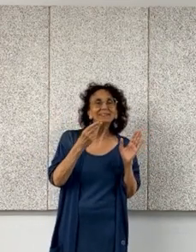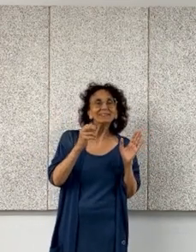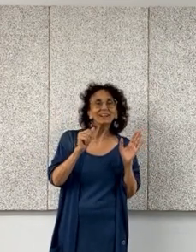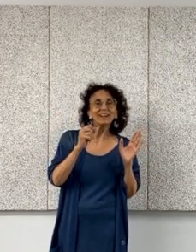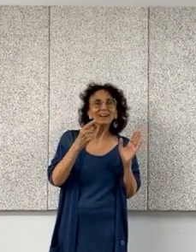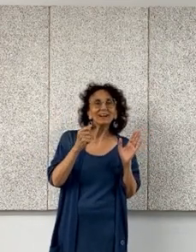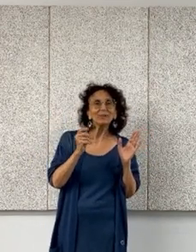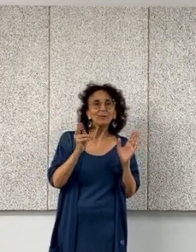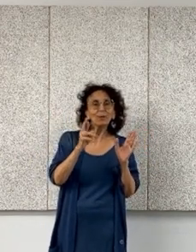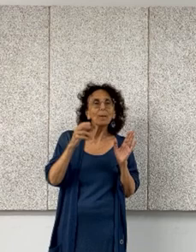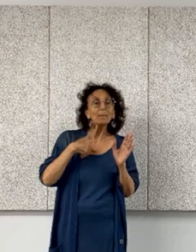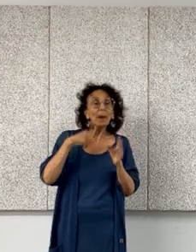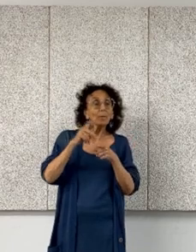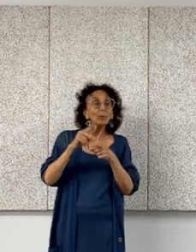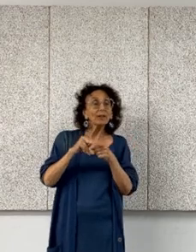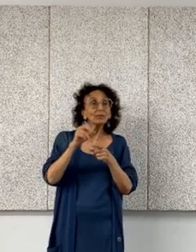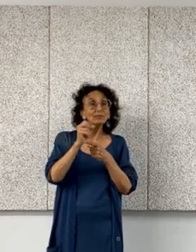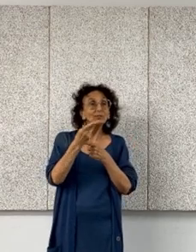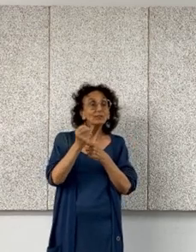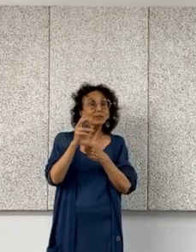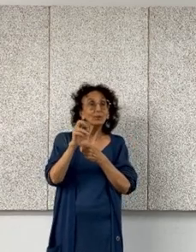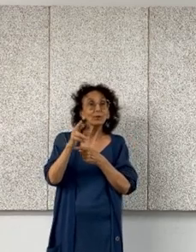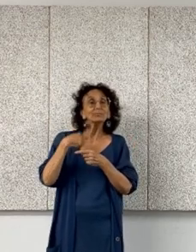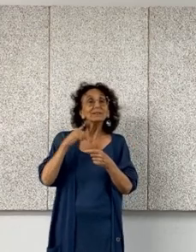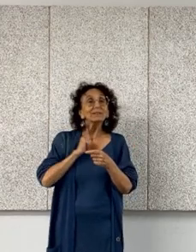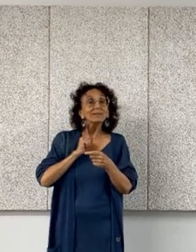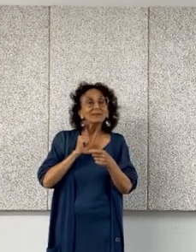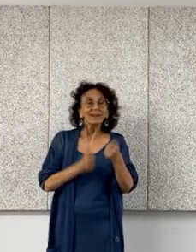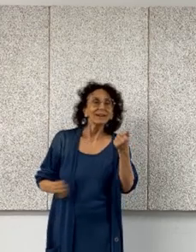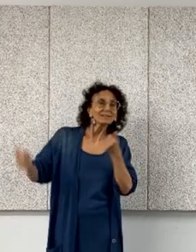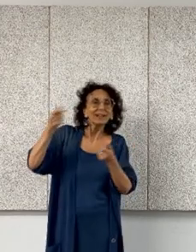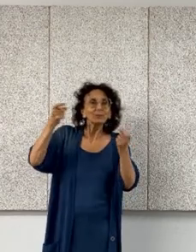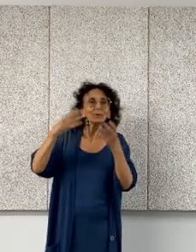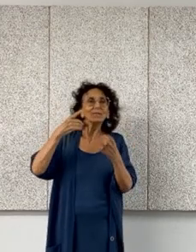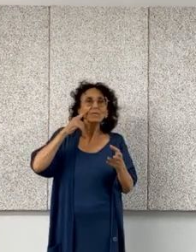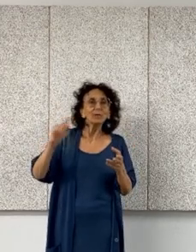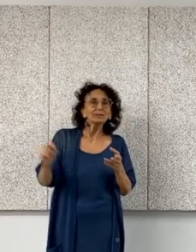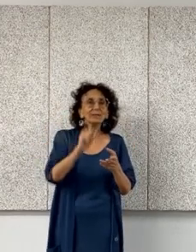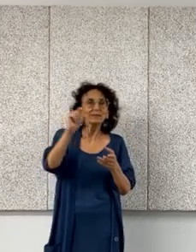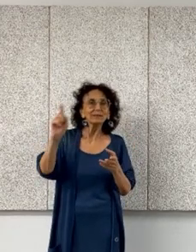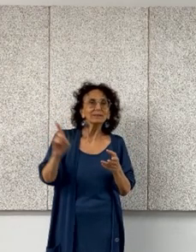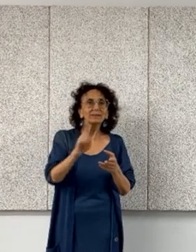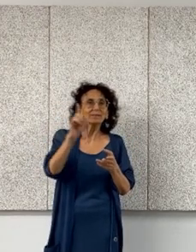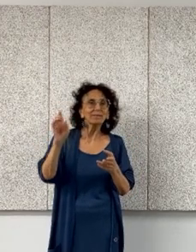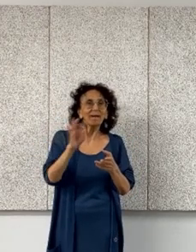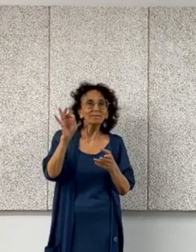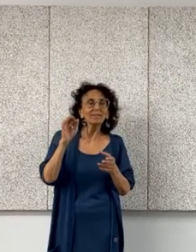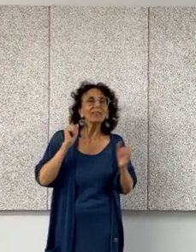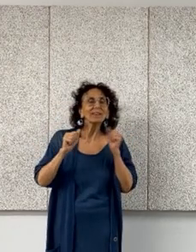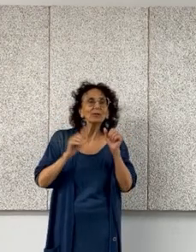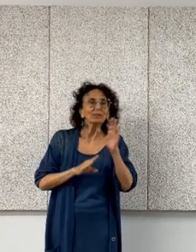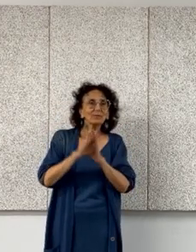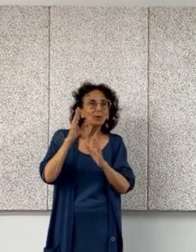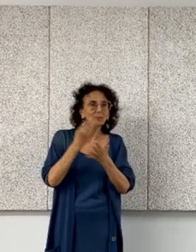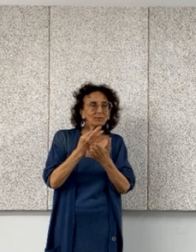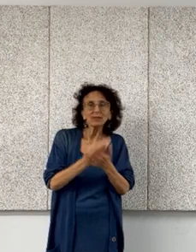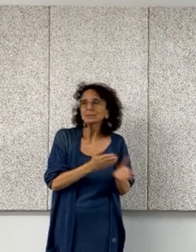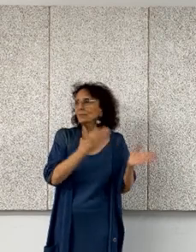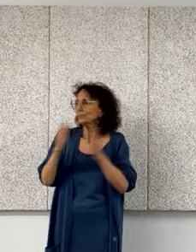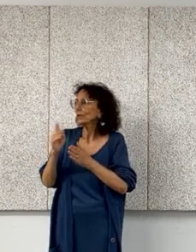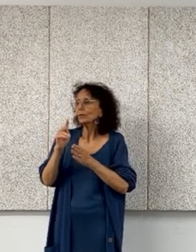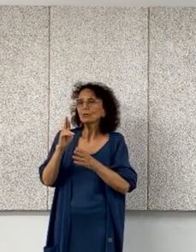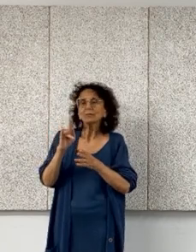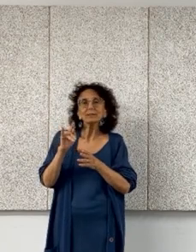I use she, her pronouns, and I'm the executive director at TDF. Mm-hmm. Hi, all. I'm Kristin Marting, she,